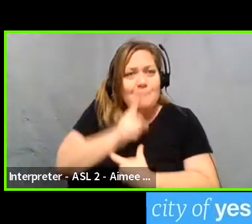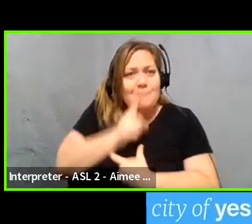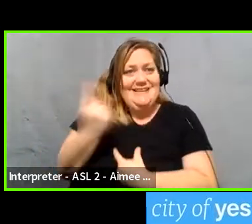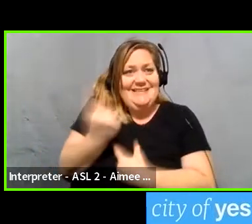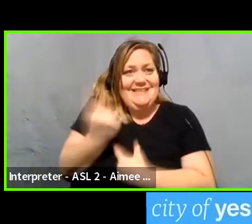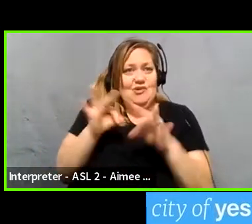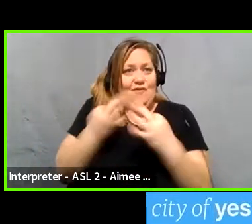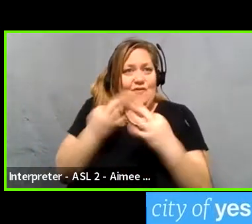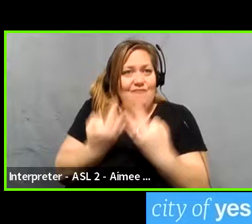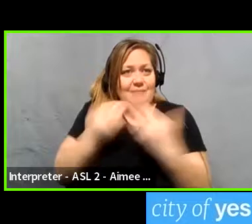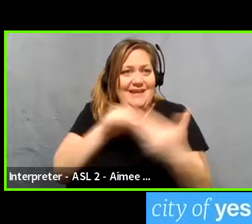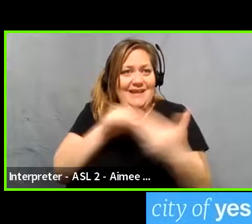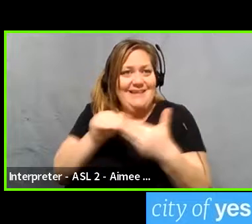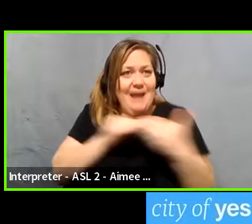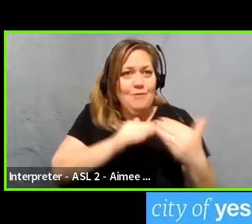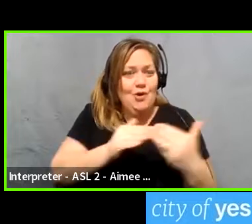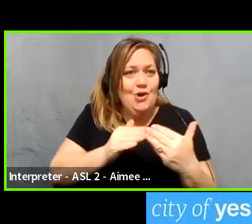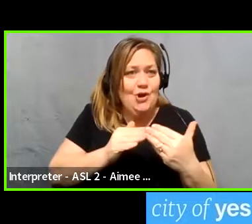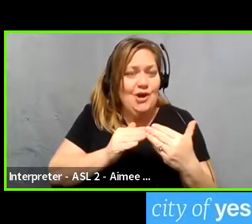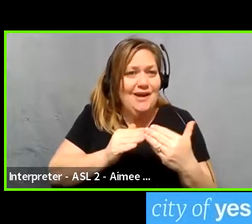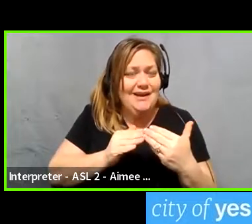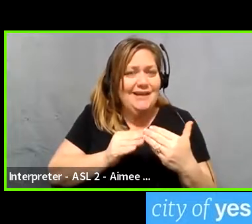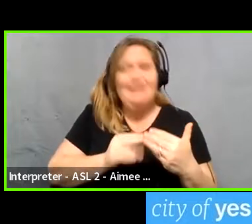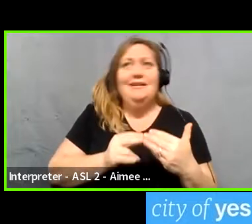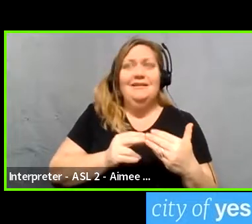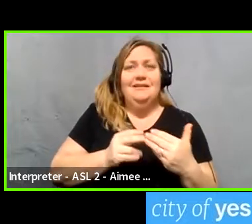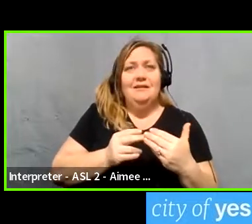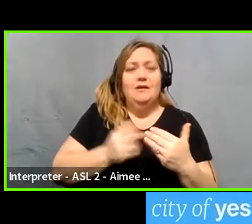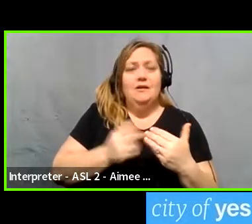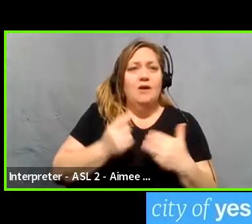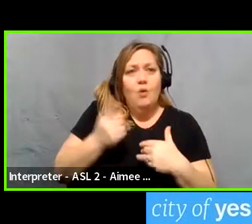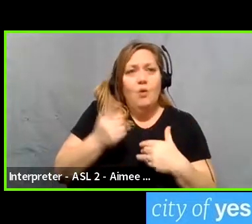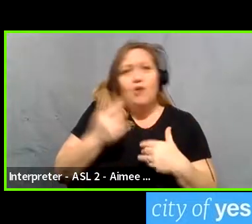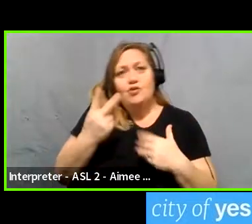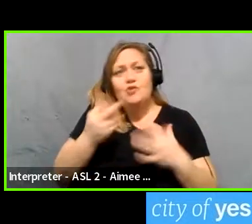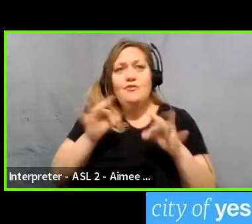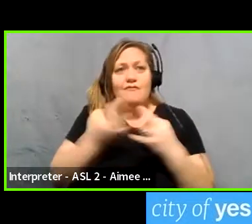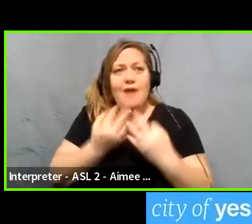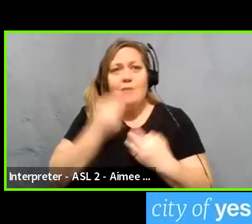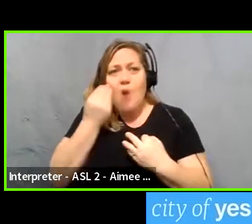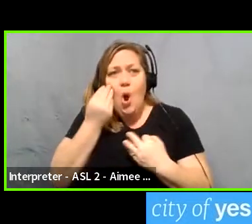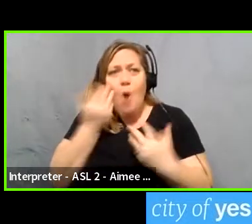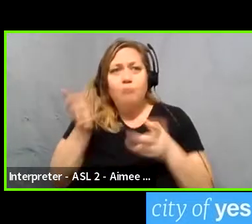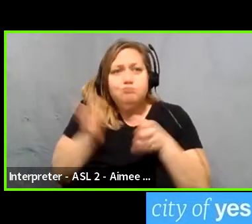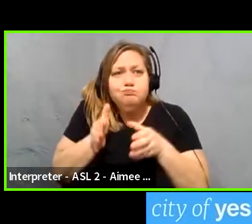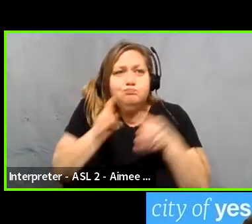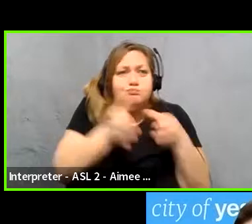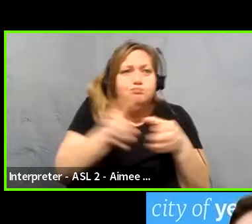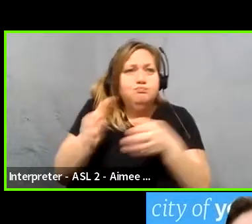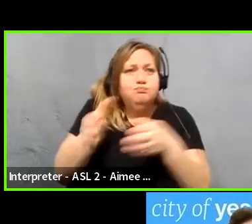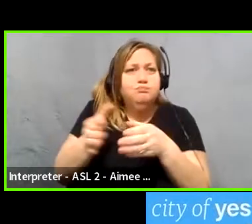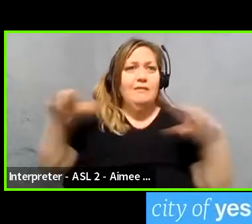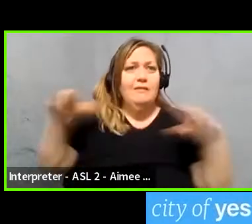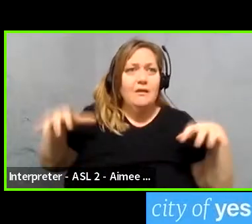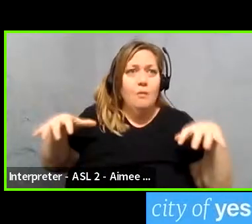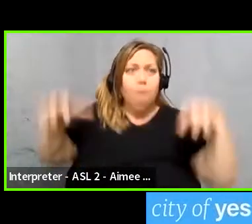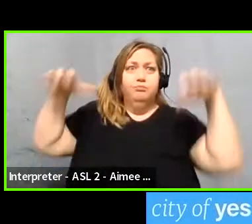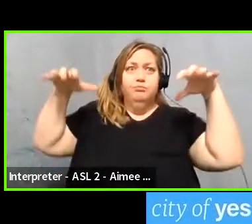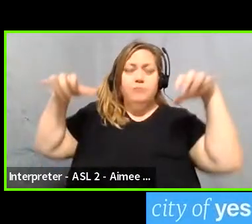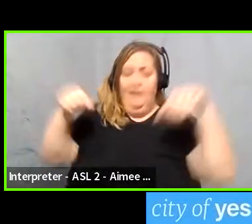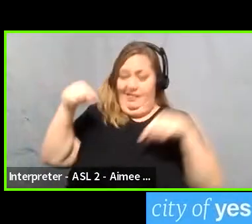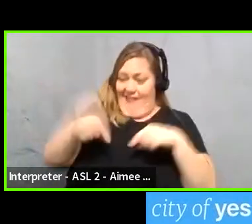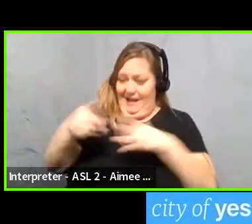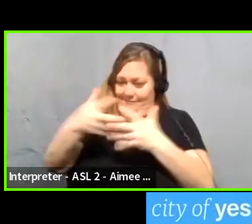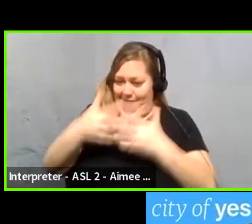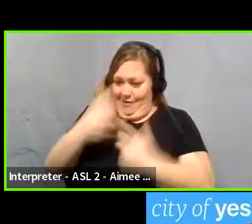family neighborhood, one or two family, not just single, two family, one and two family homes. This is the American dream. The American